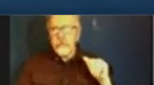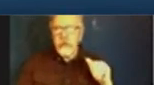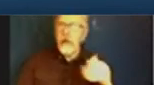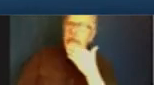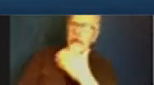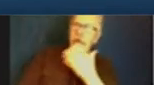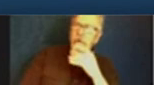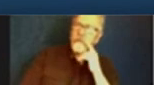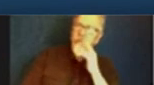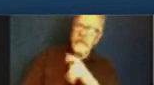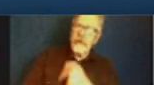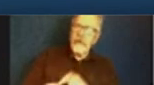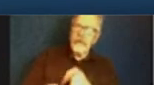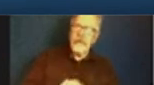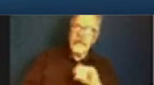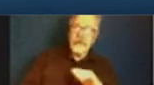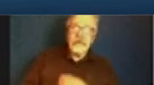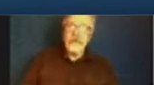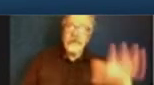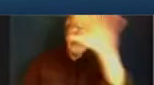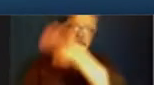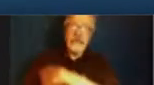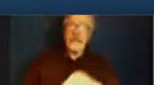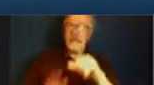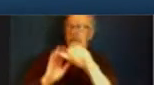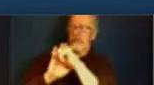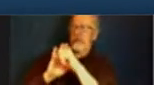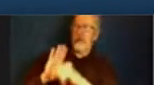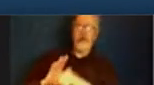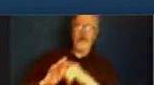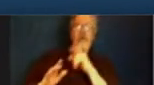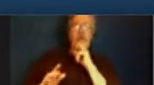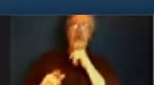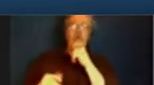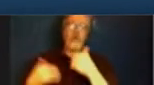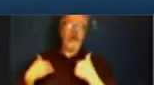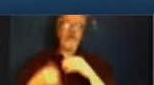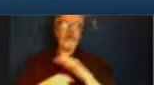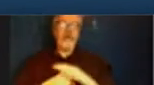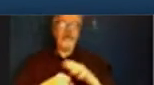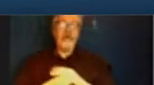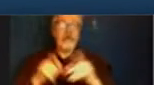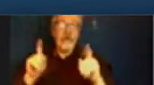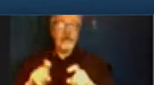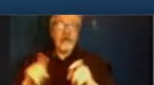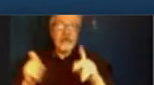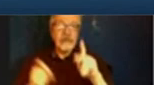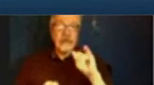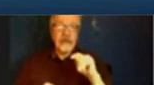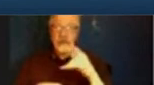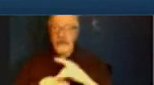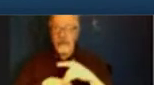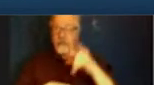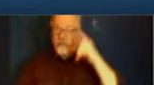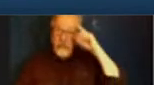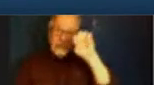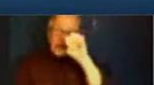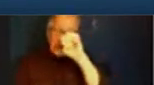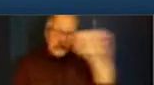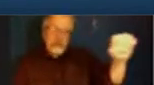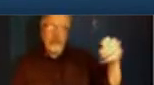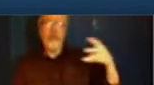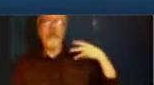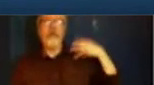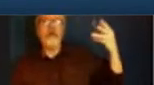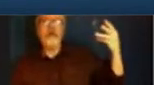state, we are dealing with a shortage of testing out here, out here in Eastern Washington. We have two mass testing sites. They're run by